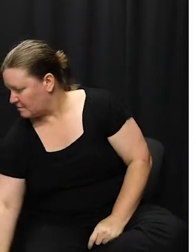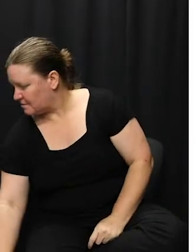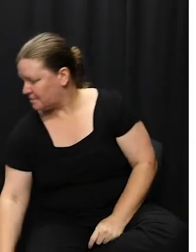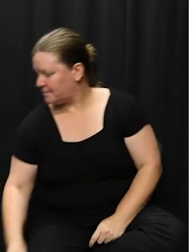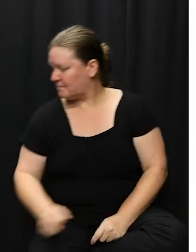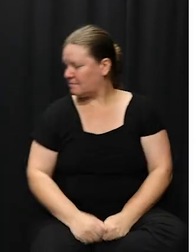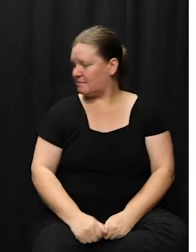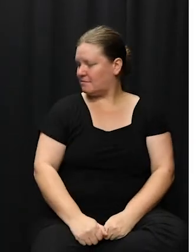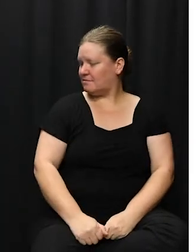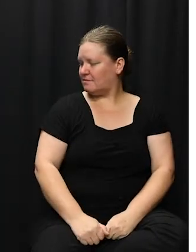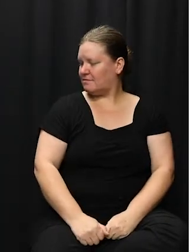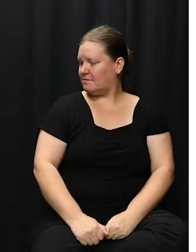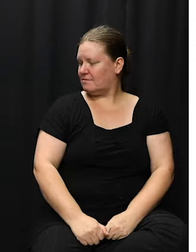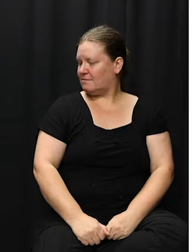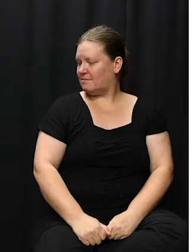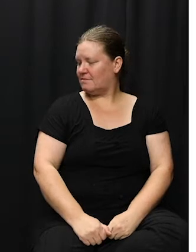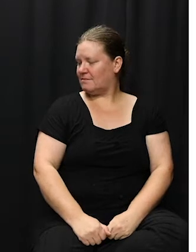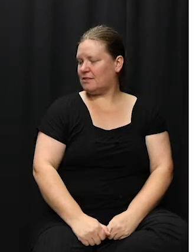slide.